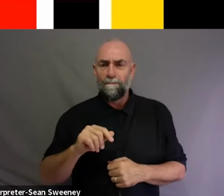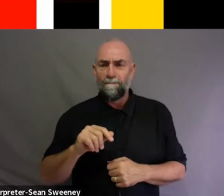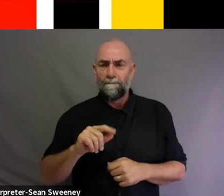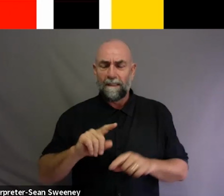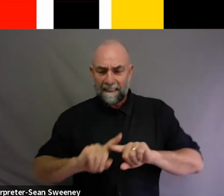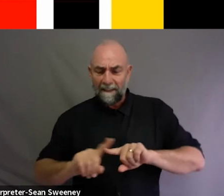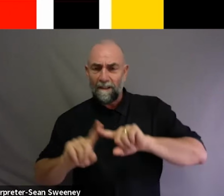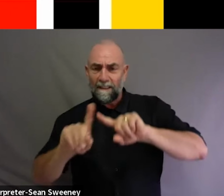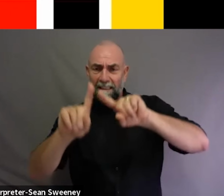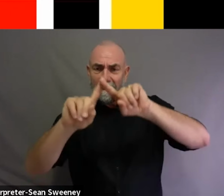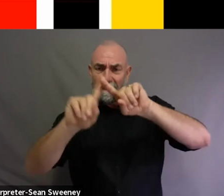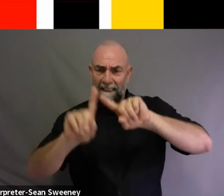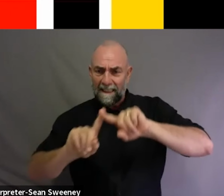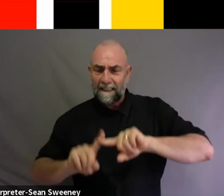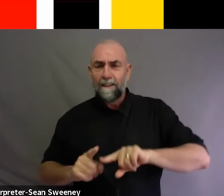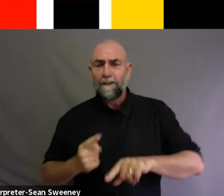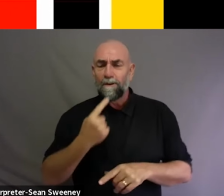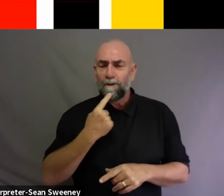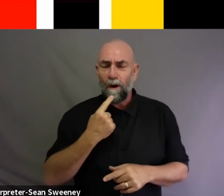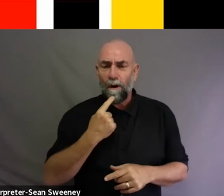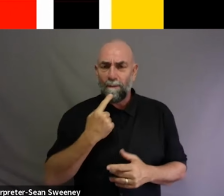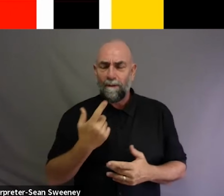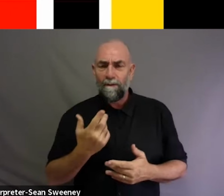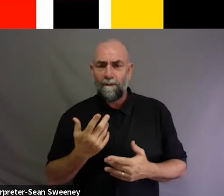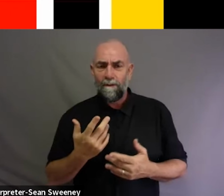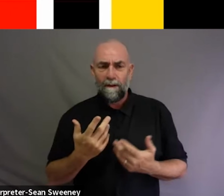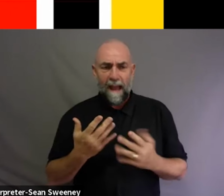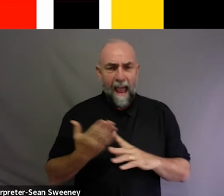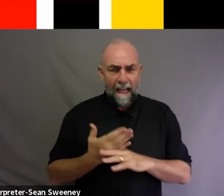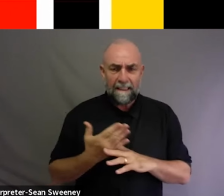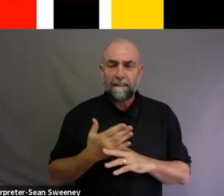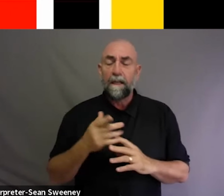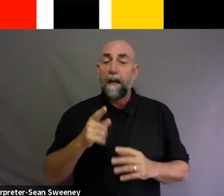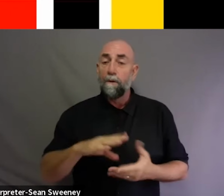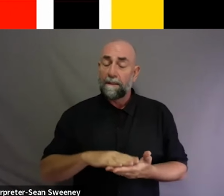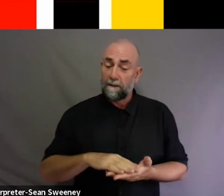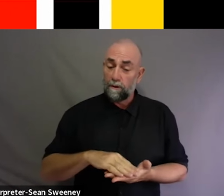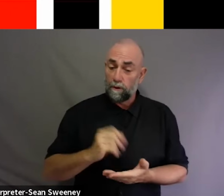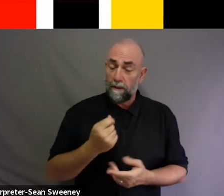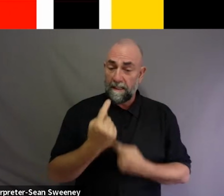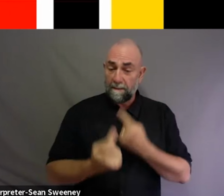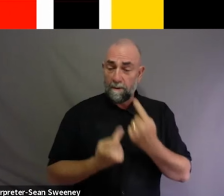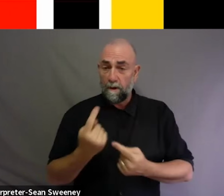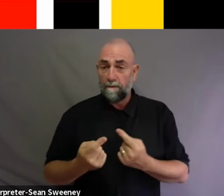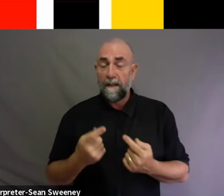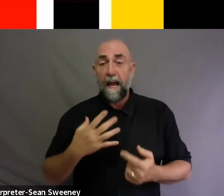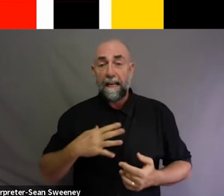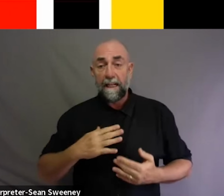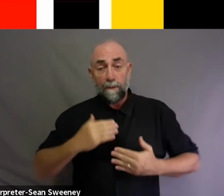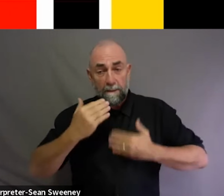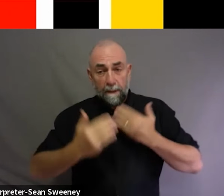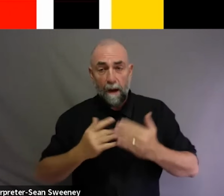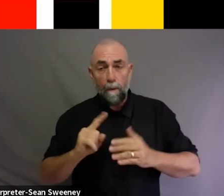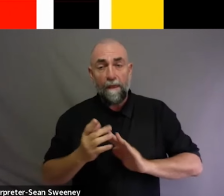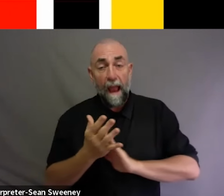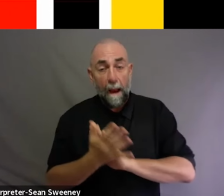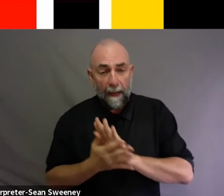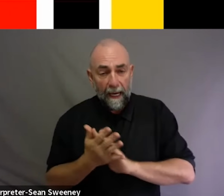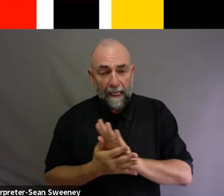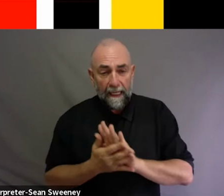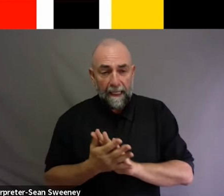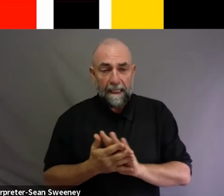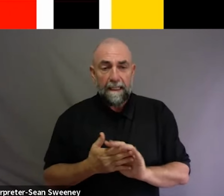able to construct their own meaning of what's going on here. And no individual student, of course, was identified. So